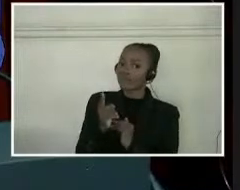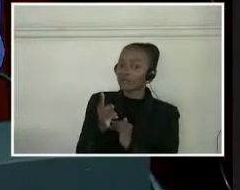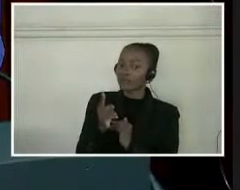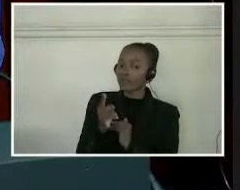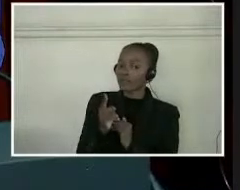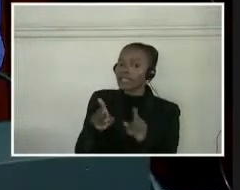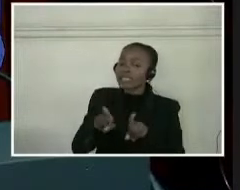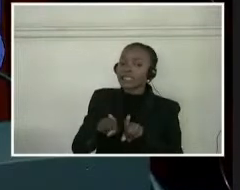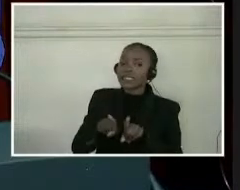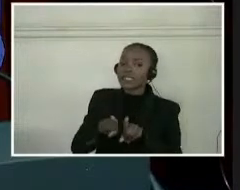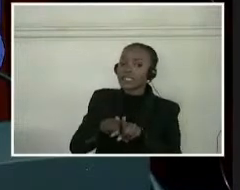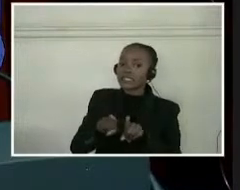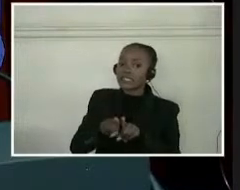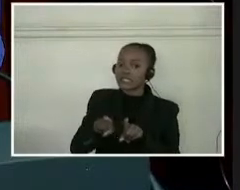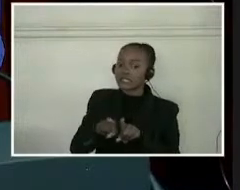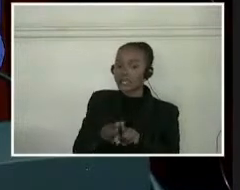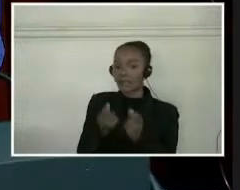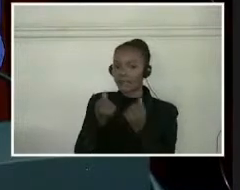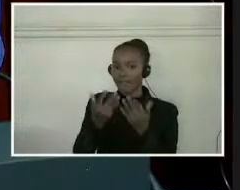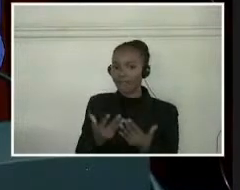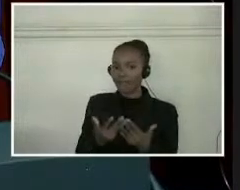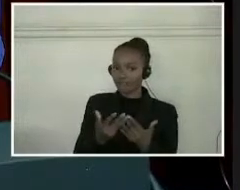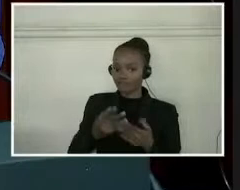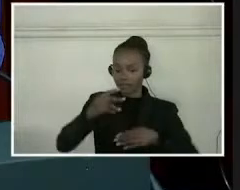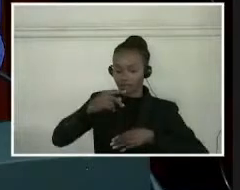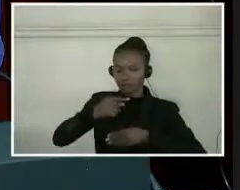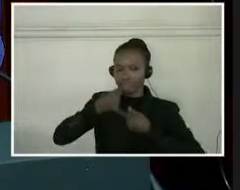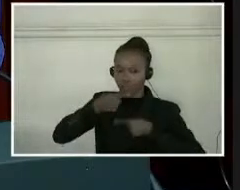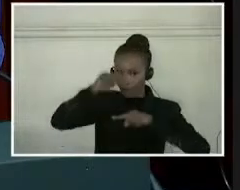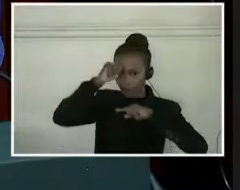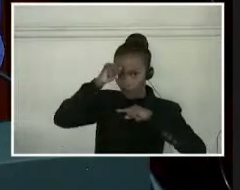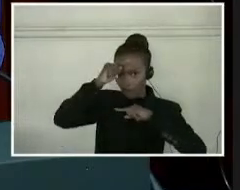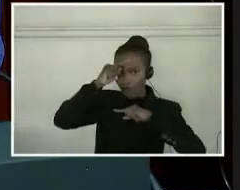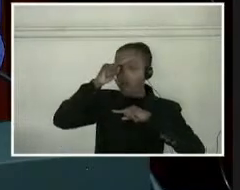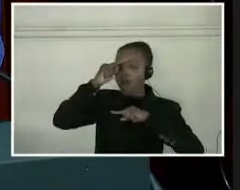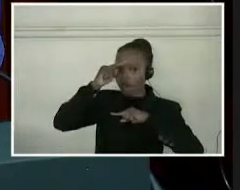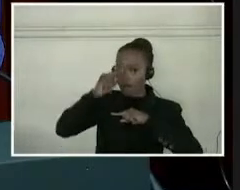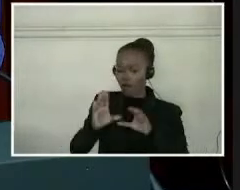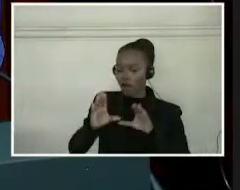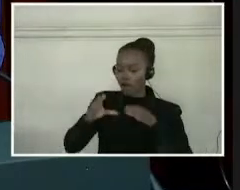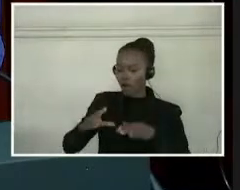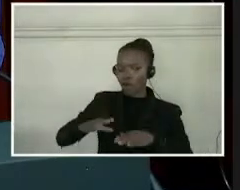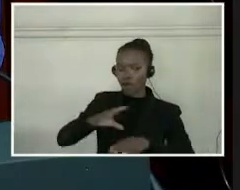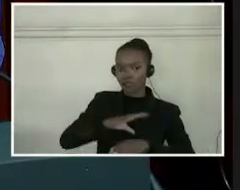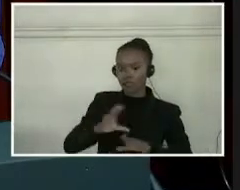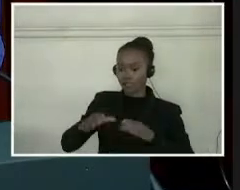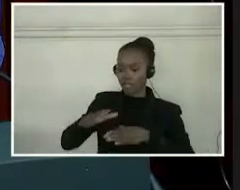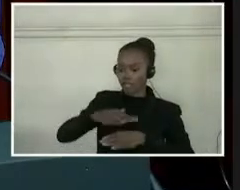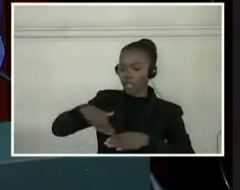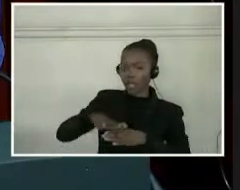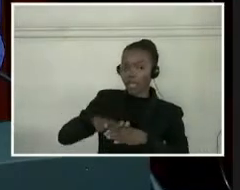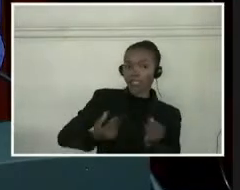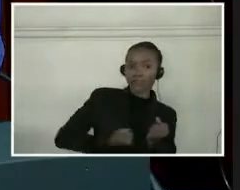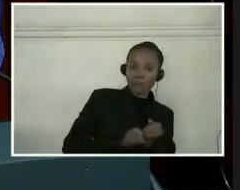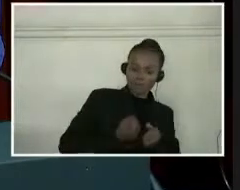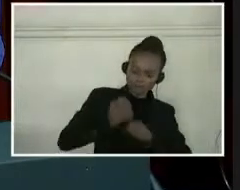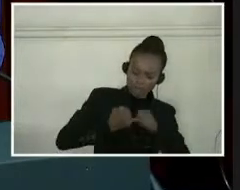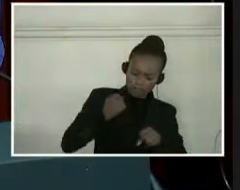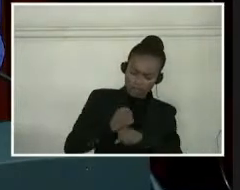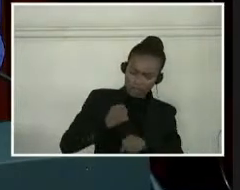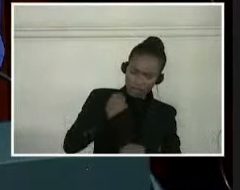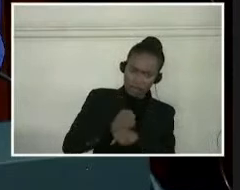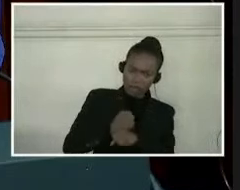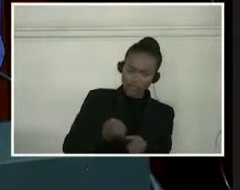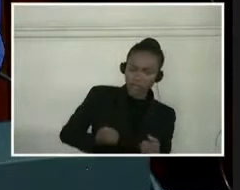and the finance portfolio committee for their continued support throughout the years i would also like to thank the